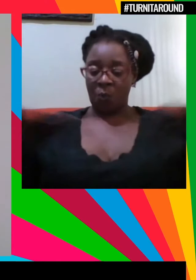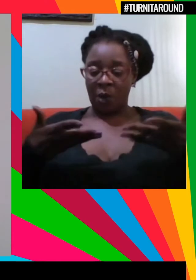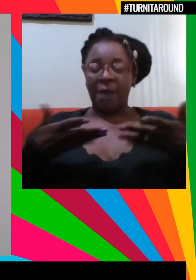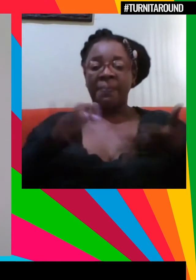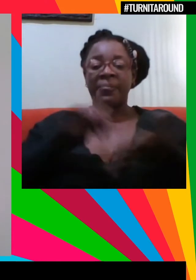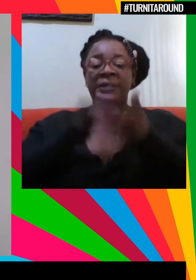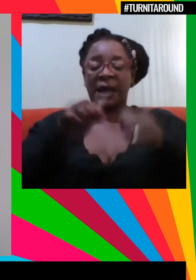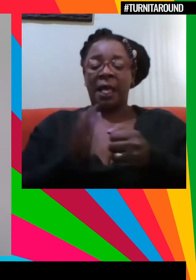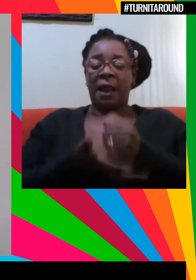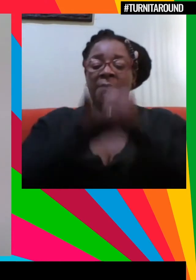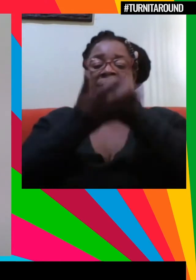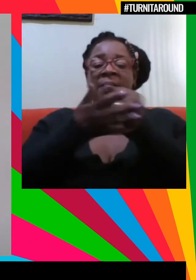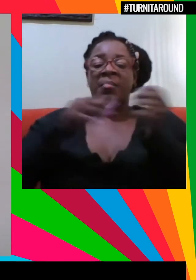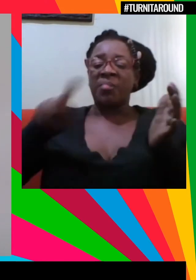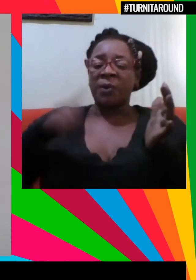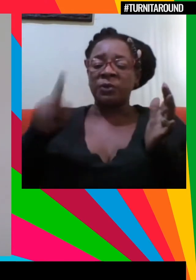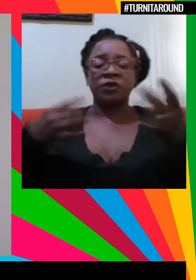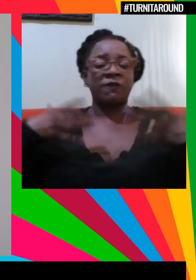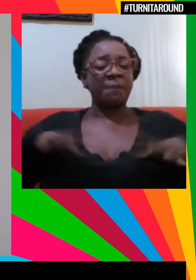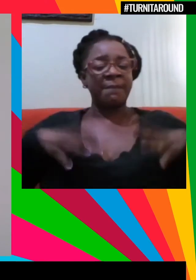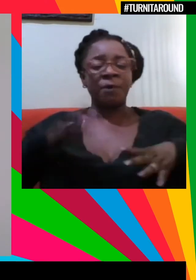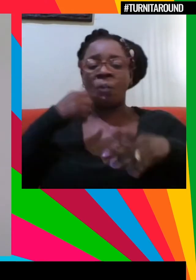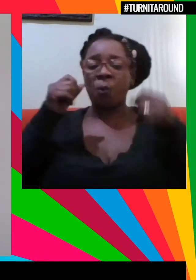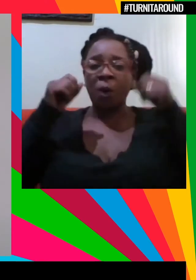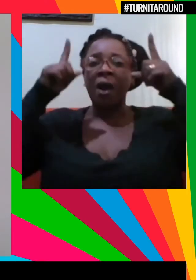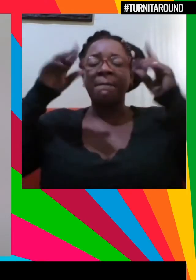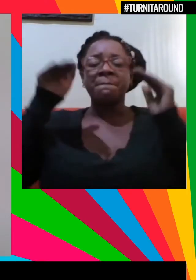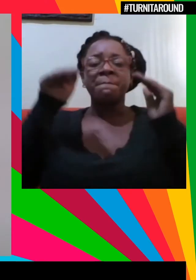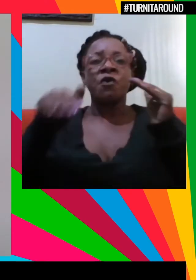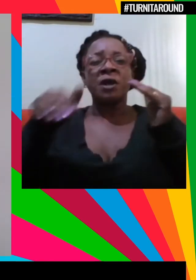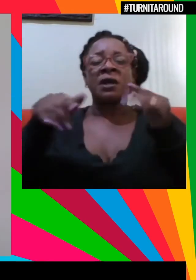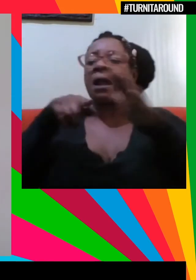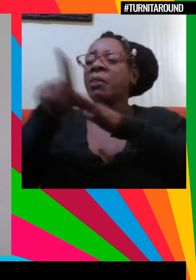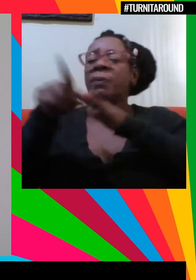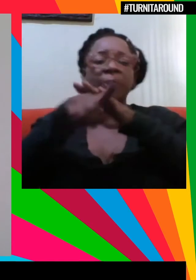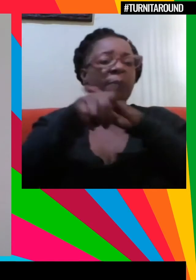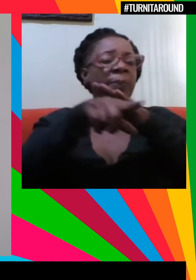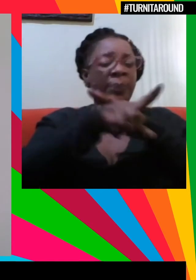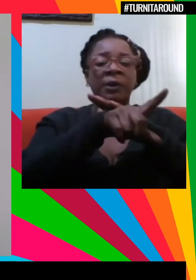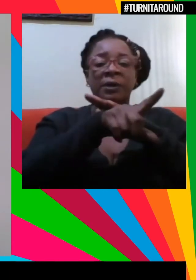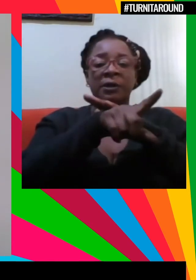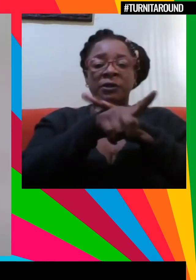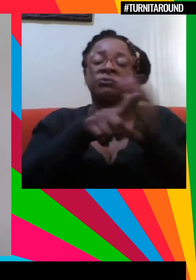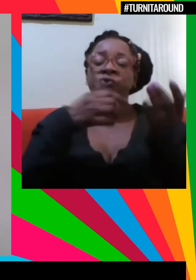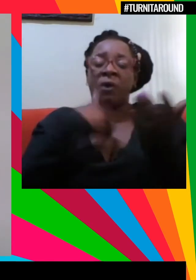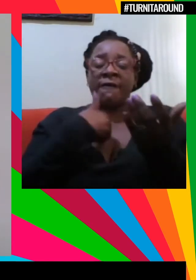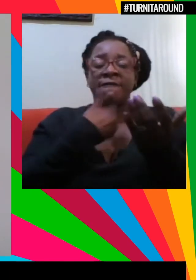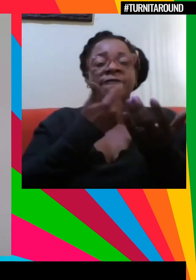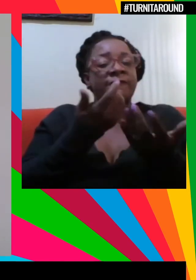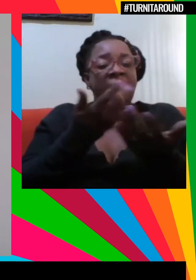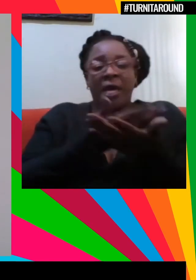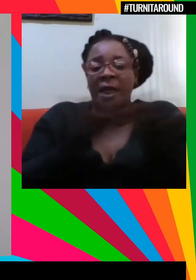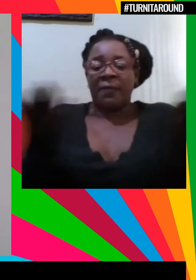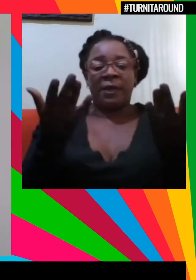that are waking up in the morning at four, go to the landfill, to the kennels, in the order to put food on the table and roof over the head.